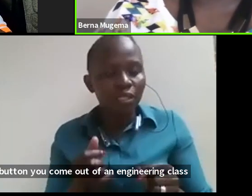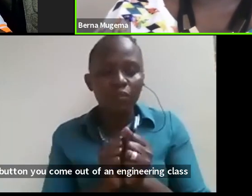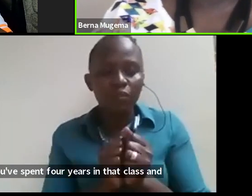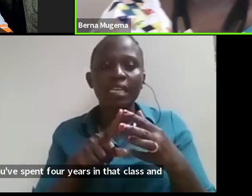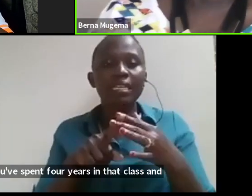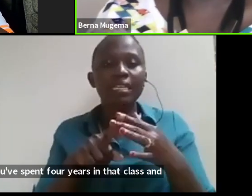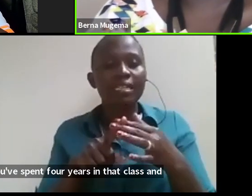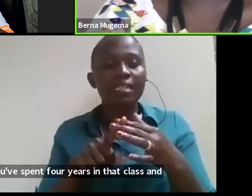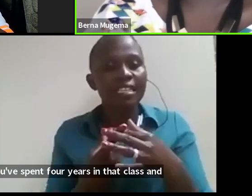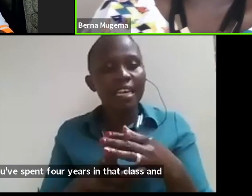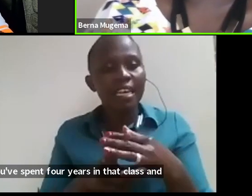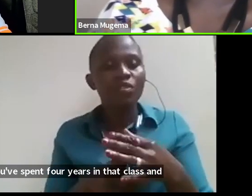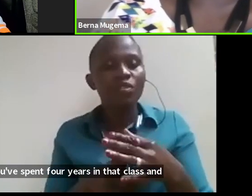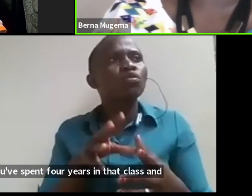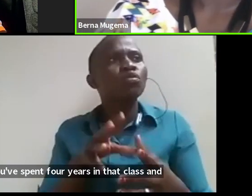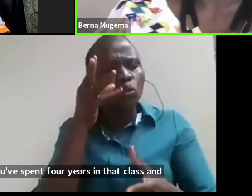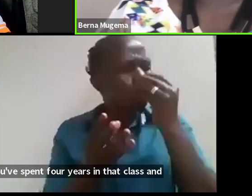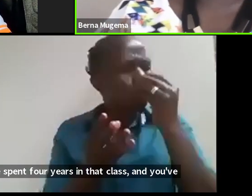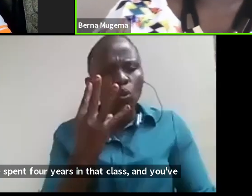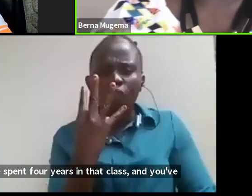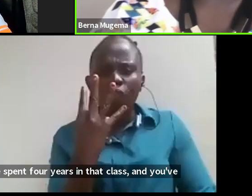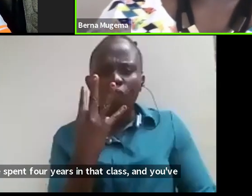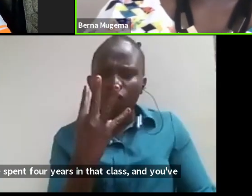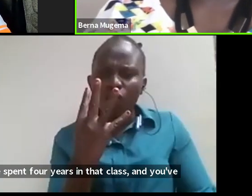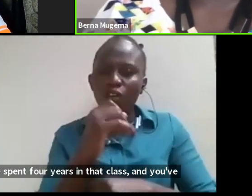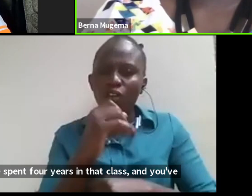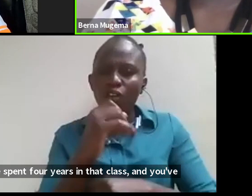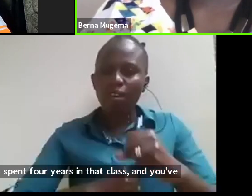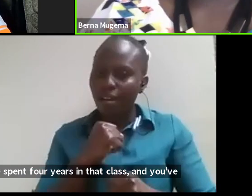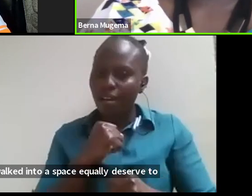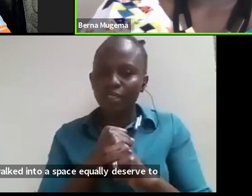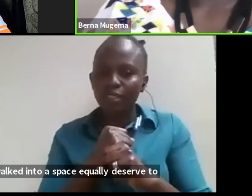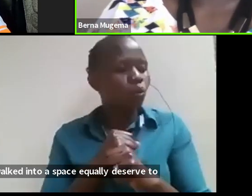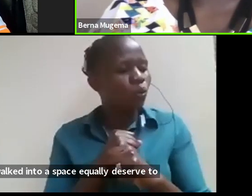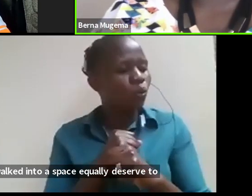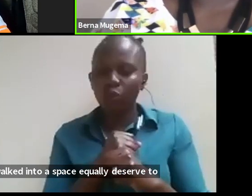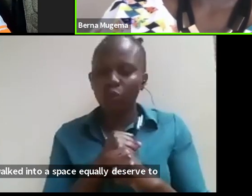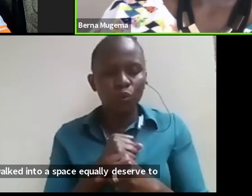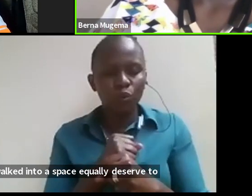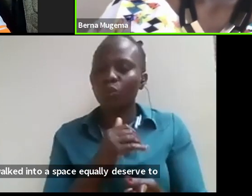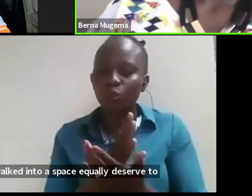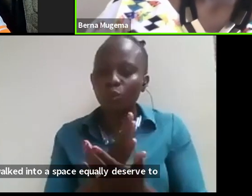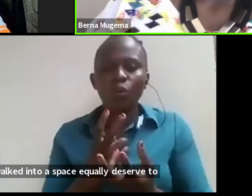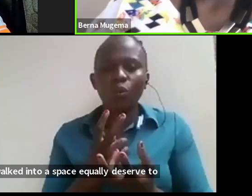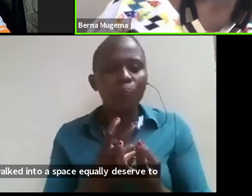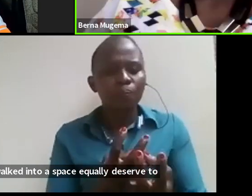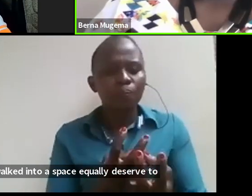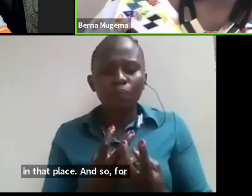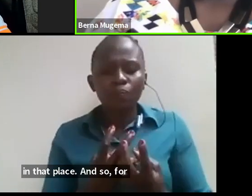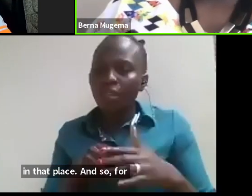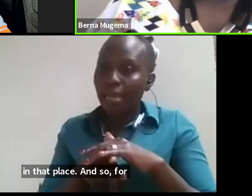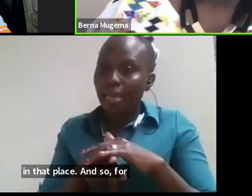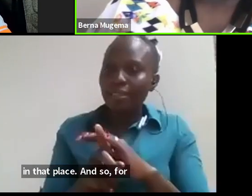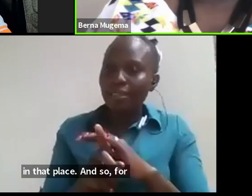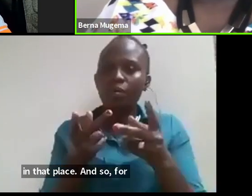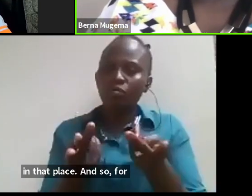and you've walked into a space, you equally deserve to be in that place. And so for the